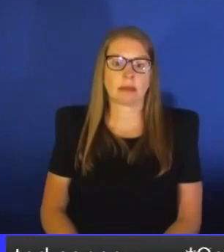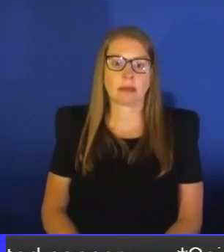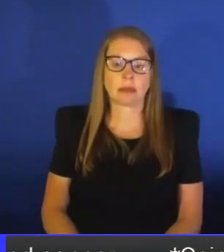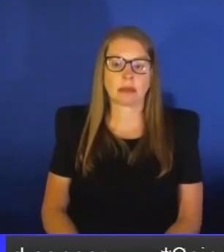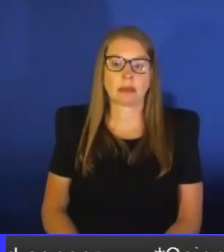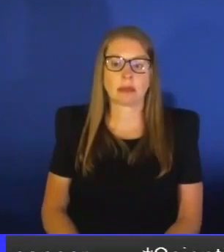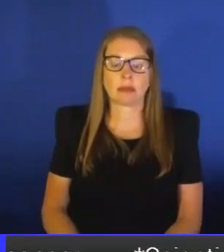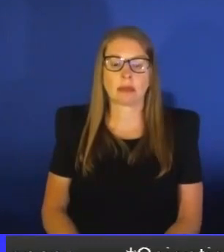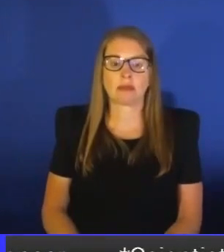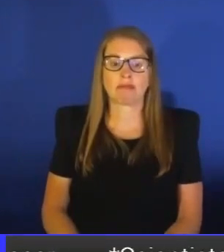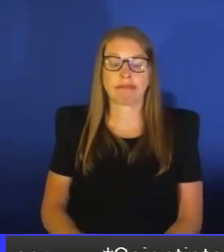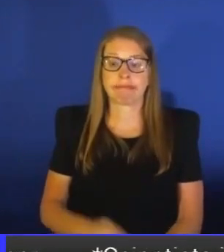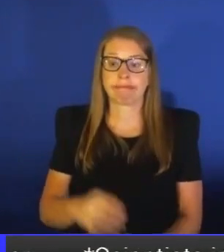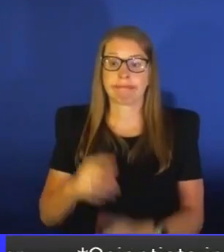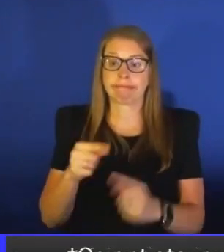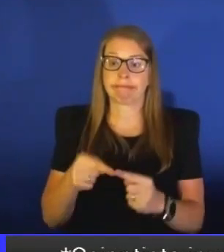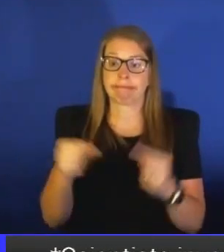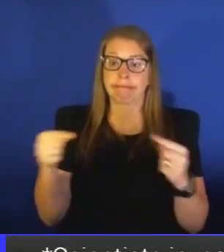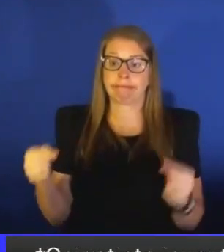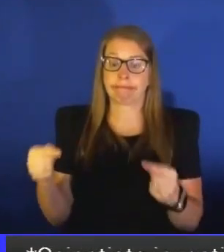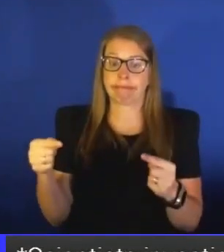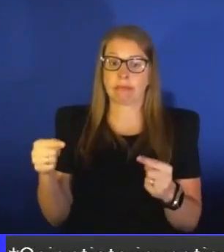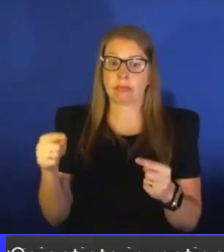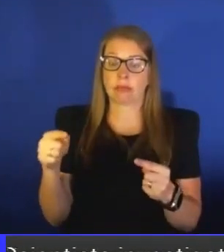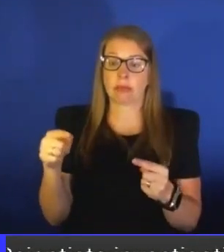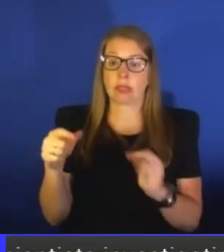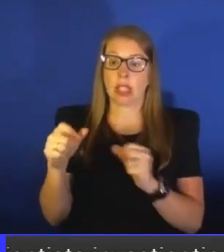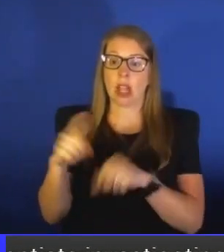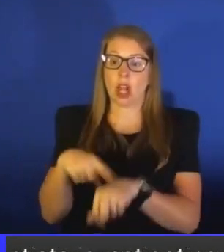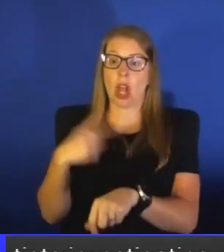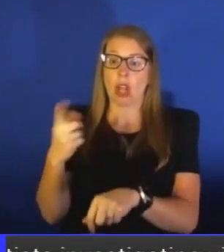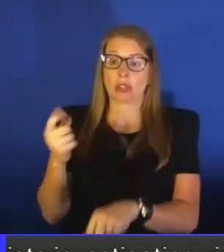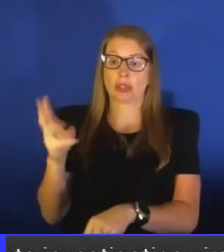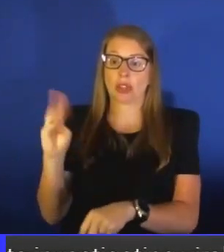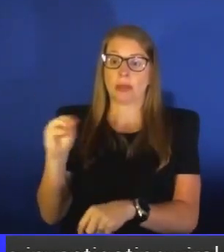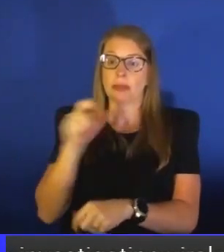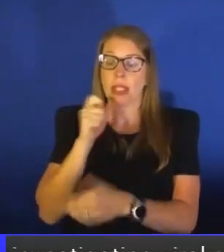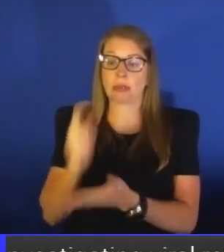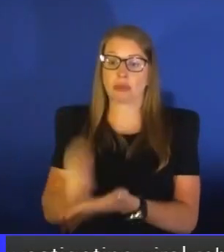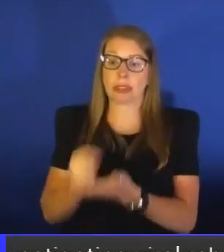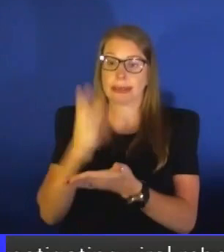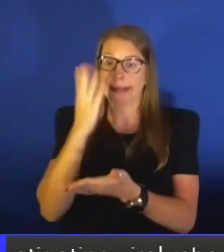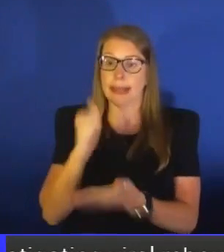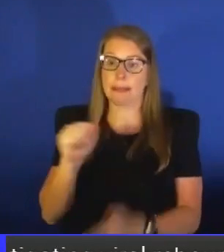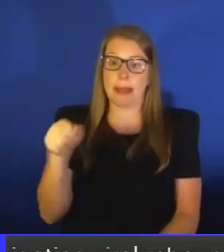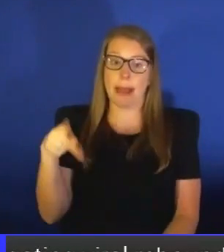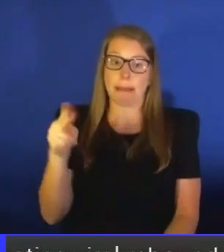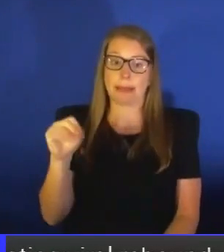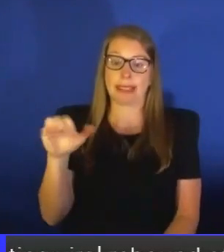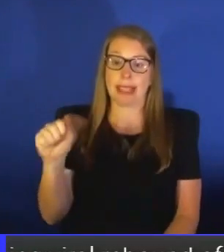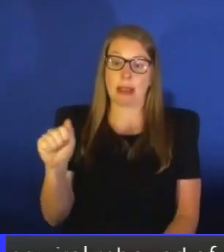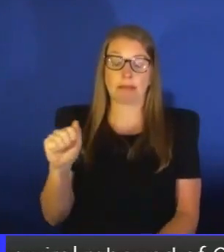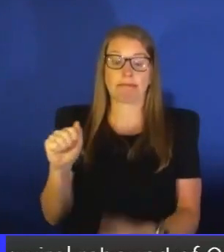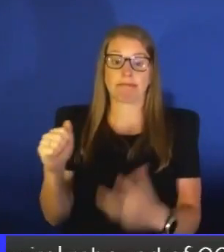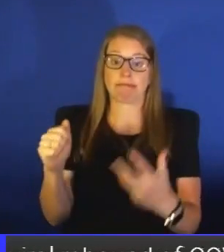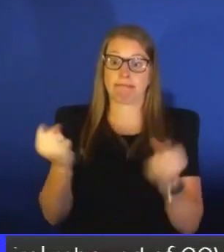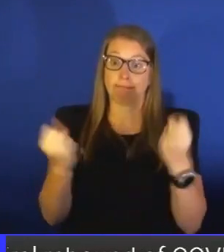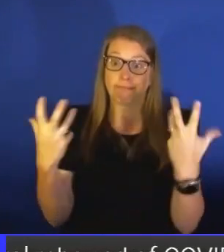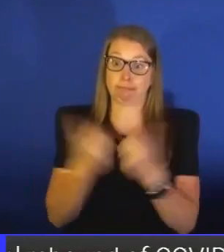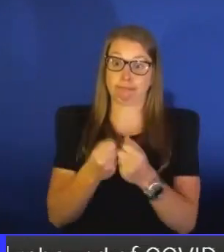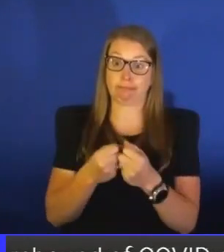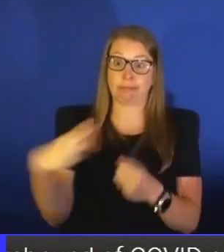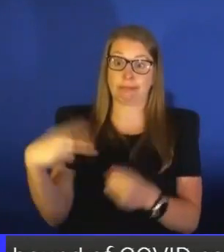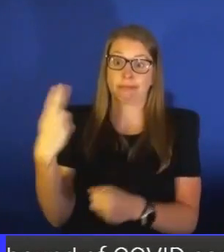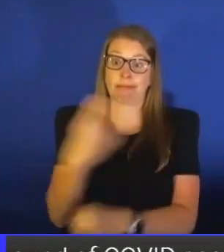adverse consequences of long-term untreated sleep apnea. Everything from, like I said, there's motor vehicle accidents, high blood